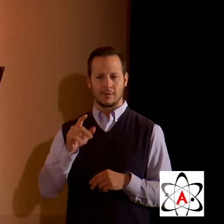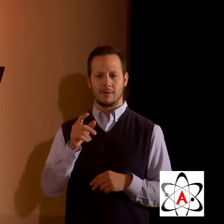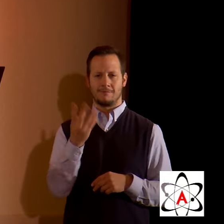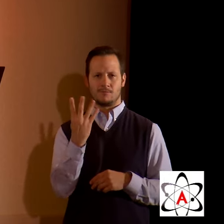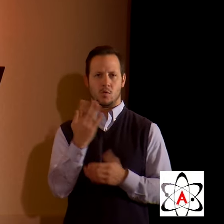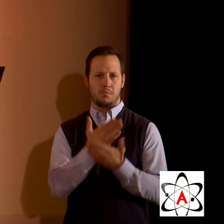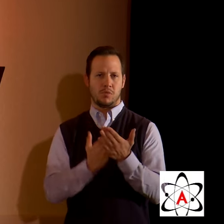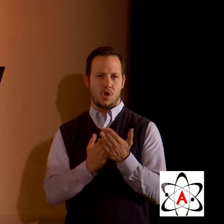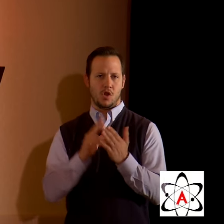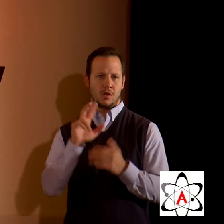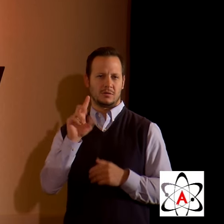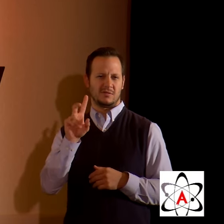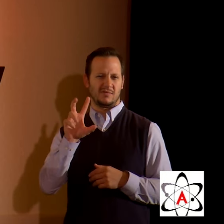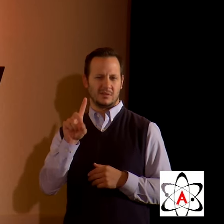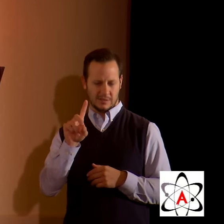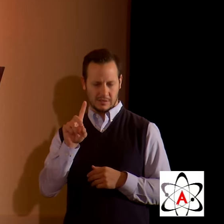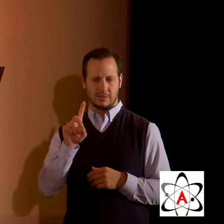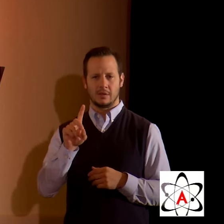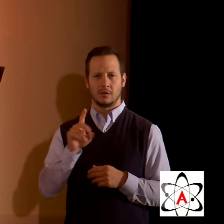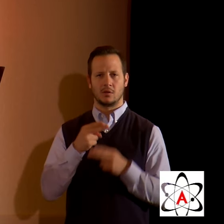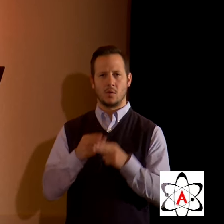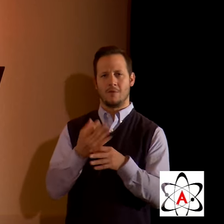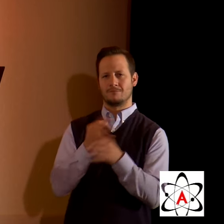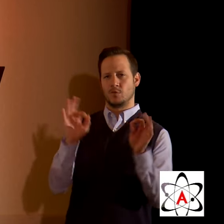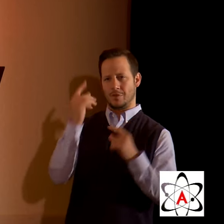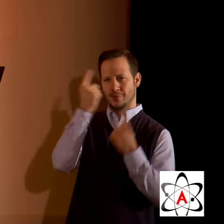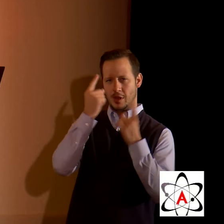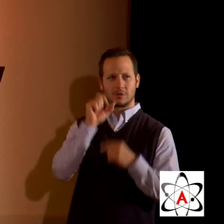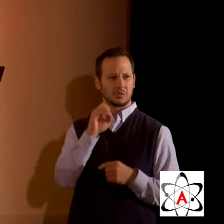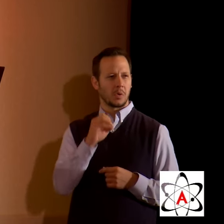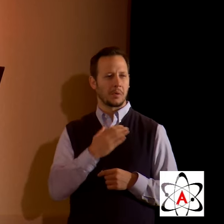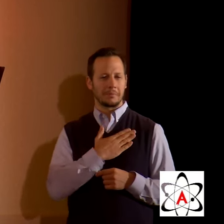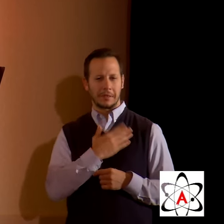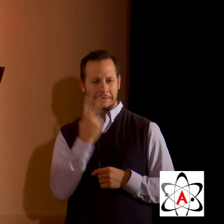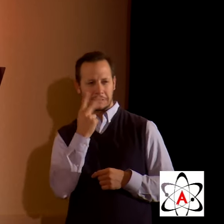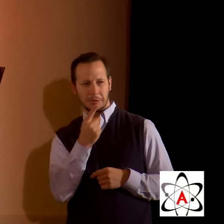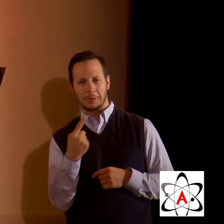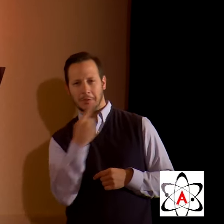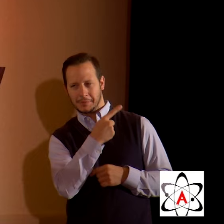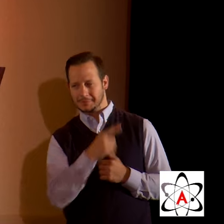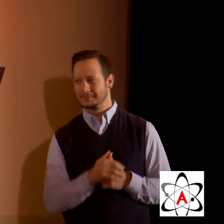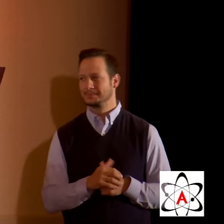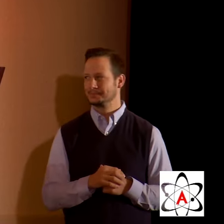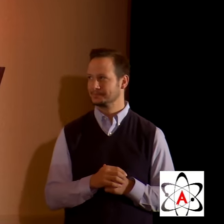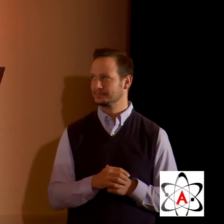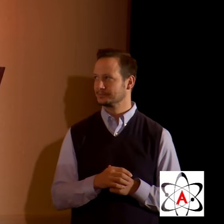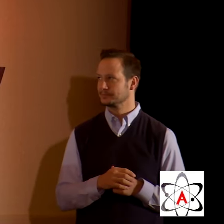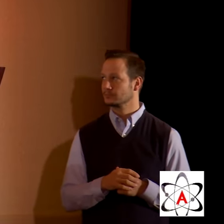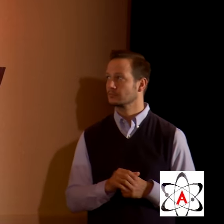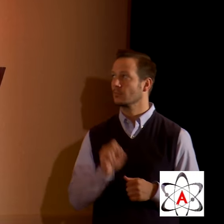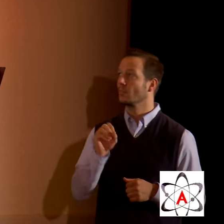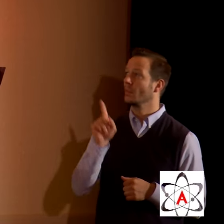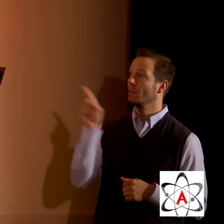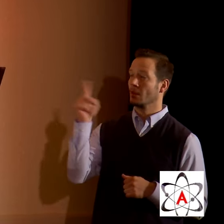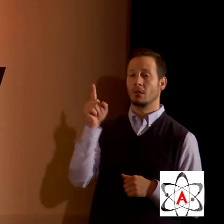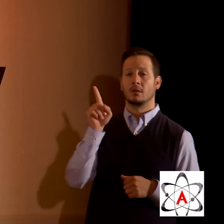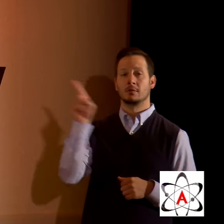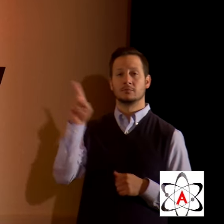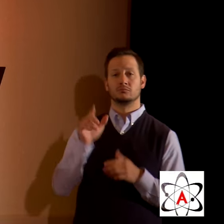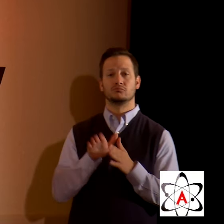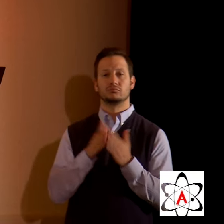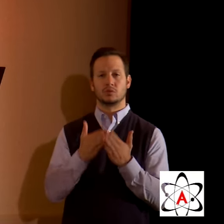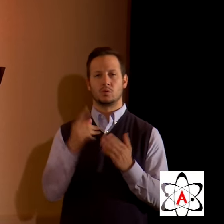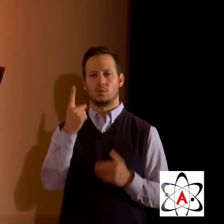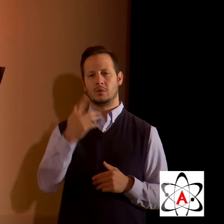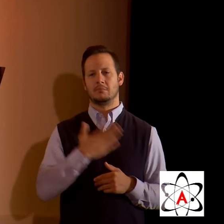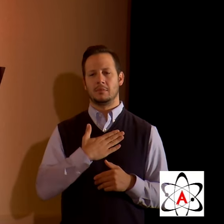Freethought, which I executive produced. So we'll see you all after this talk. Well, in these books, one of my principal villains is